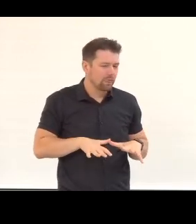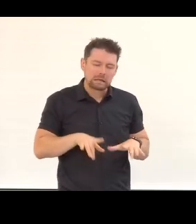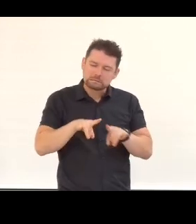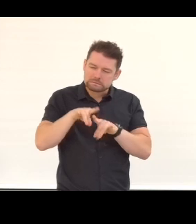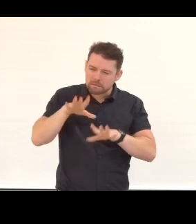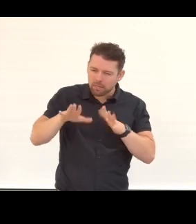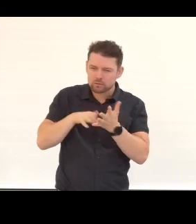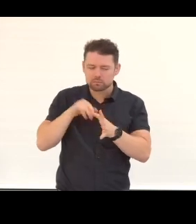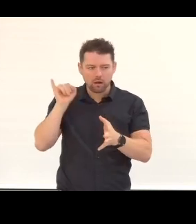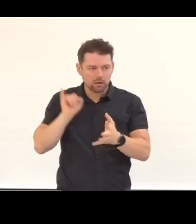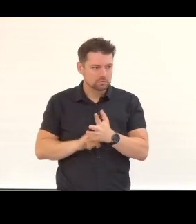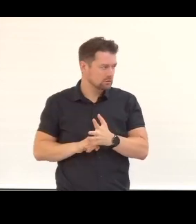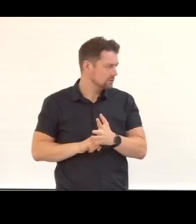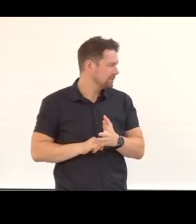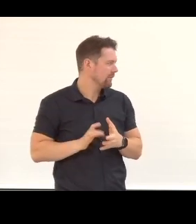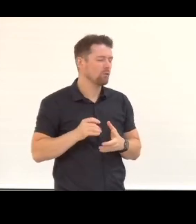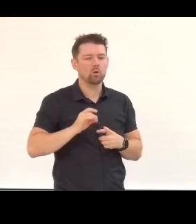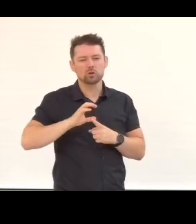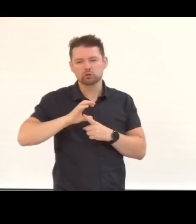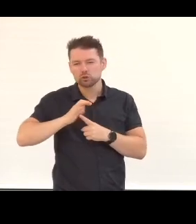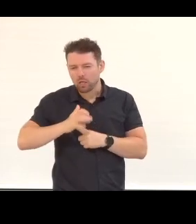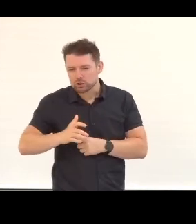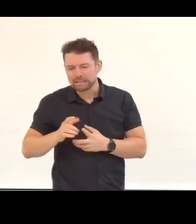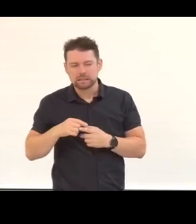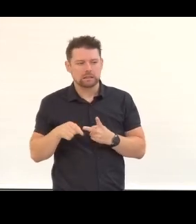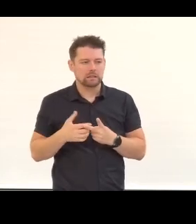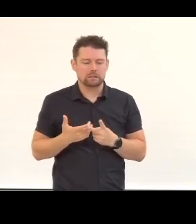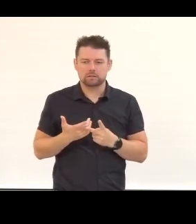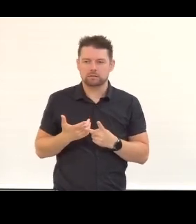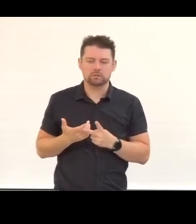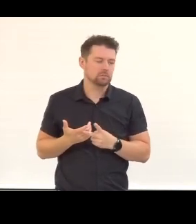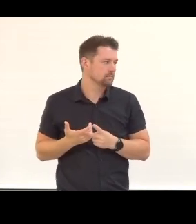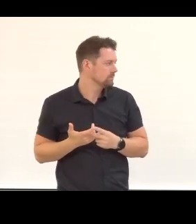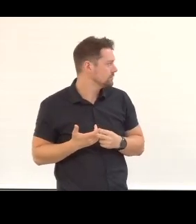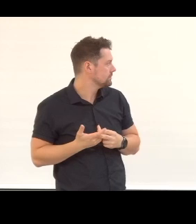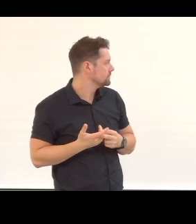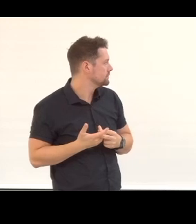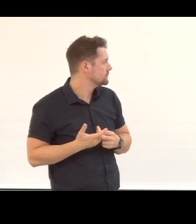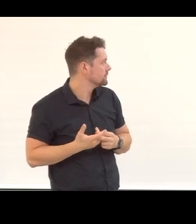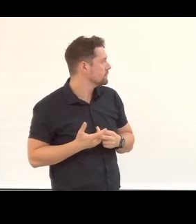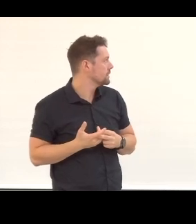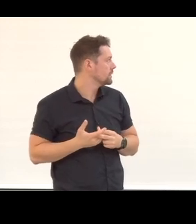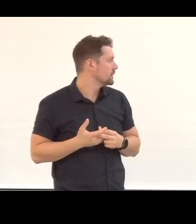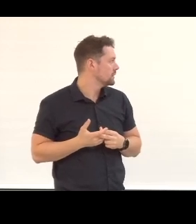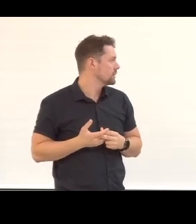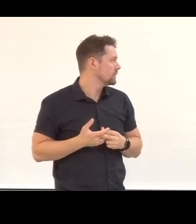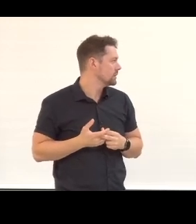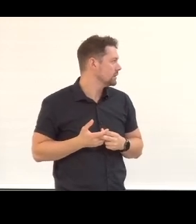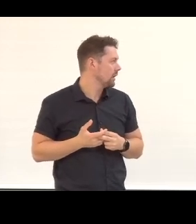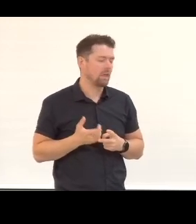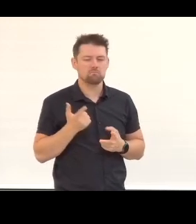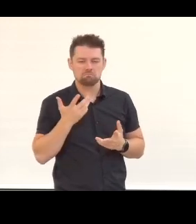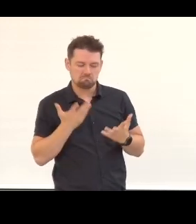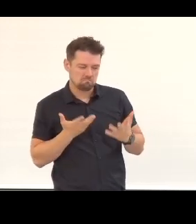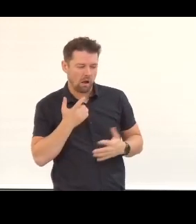possible from a geological point of view and so on. So you know all these details. And then we compare it and say, okay, this is a good place to